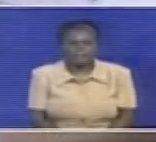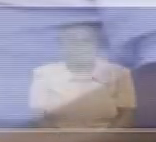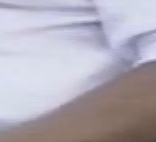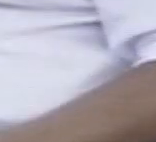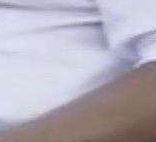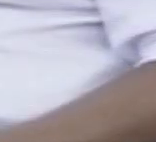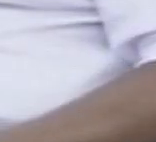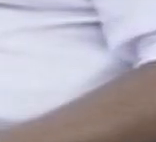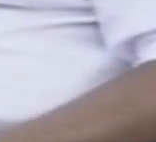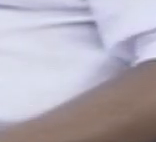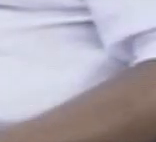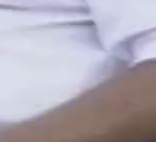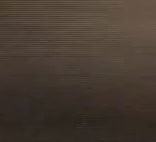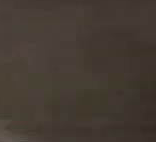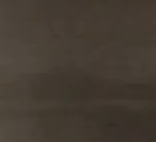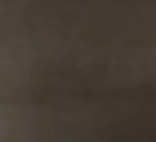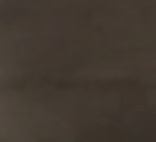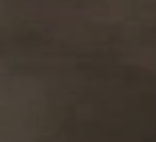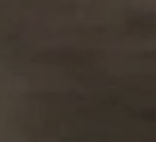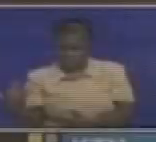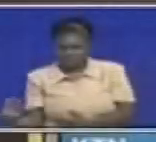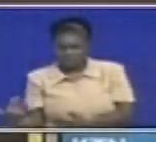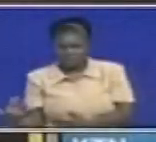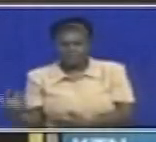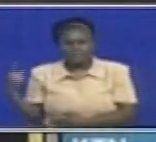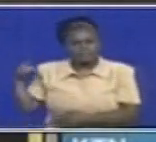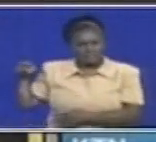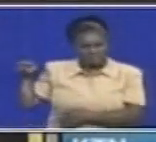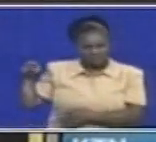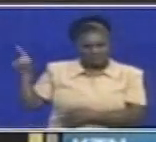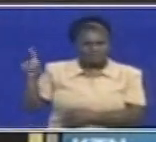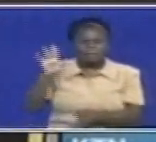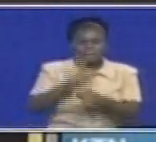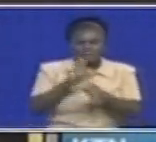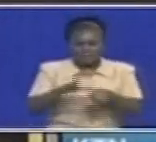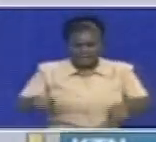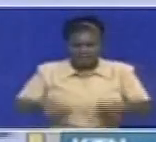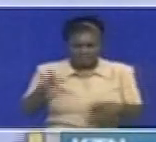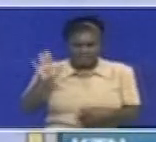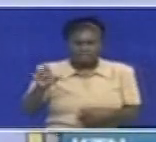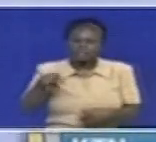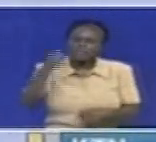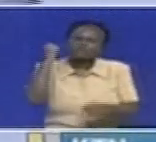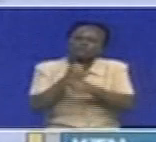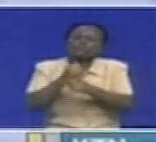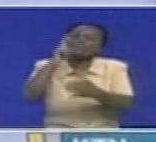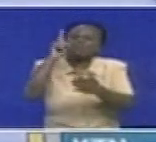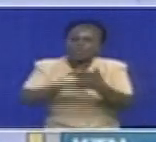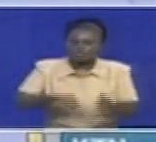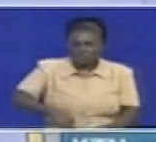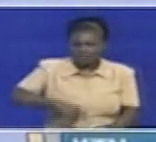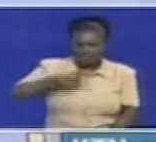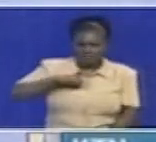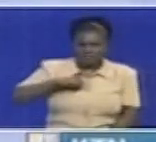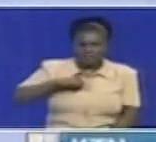Tomorrow night on Jailed Juveniles, he's been alone most of his life. What did he do to survive?